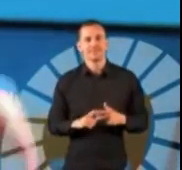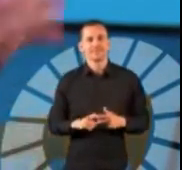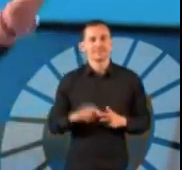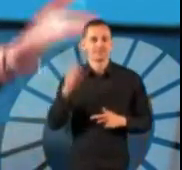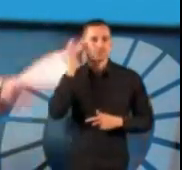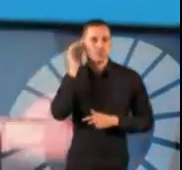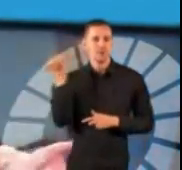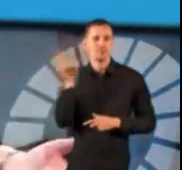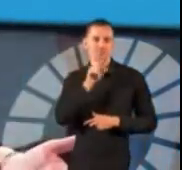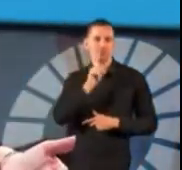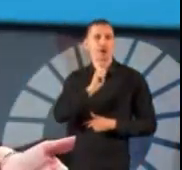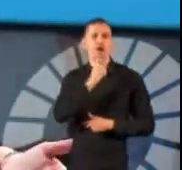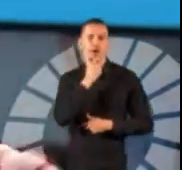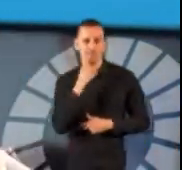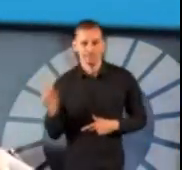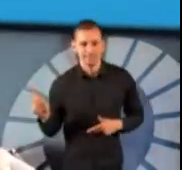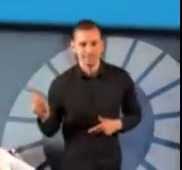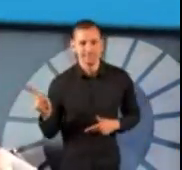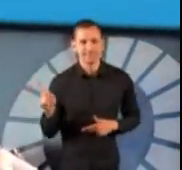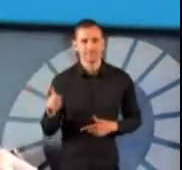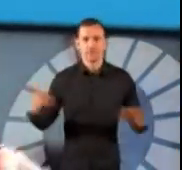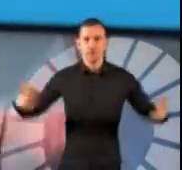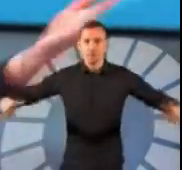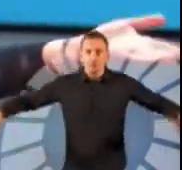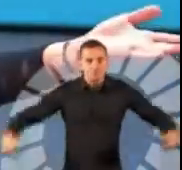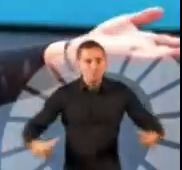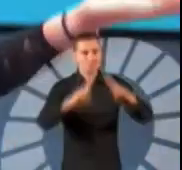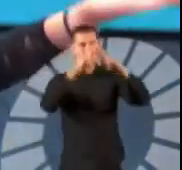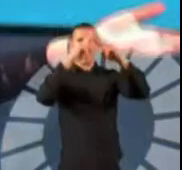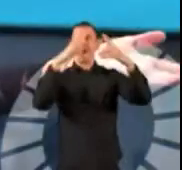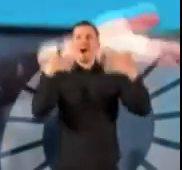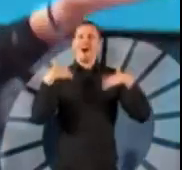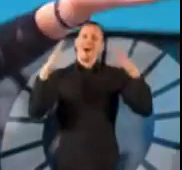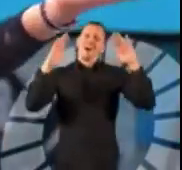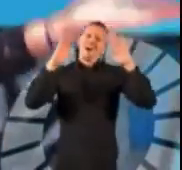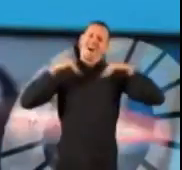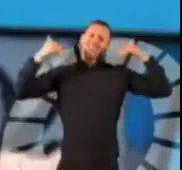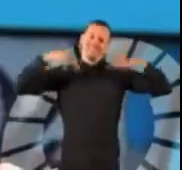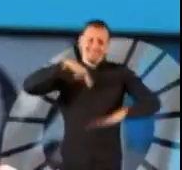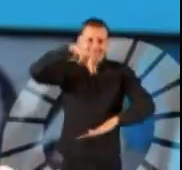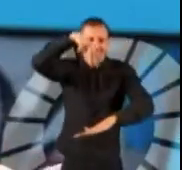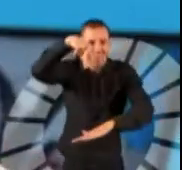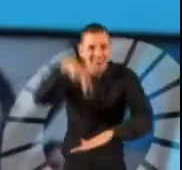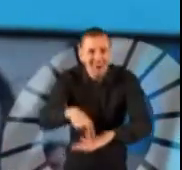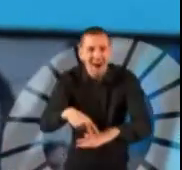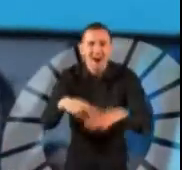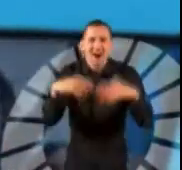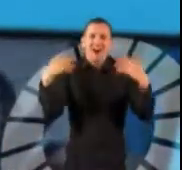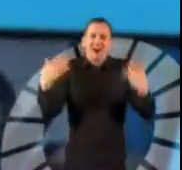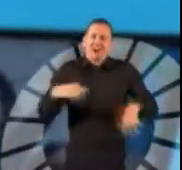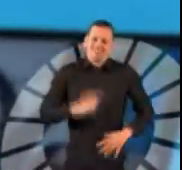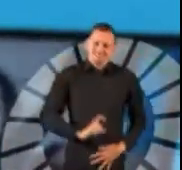I'm really honored to share the stage with powerful women, especially the youngest female head of state.